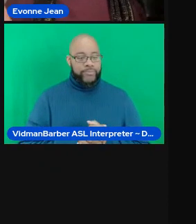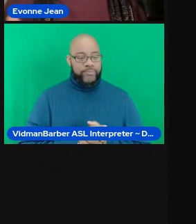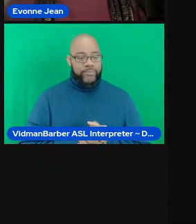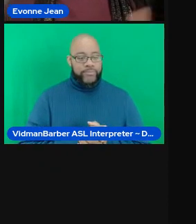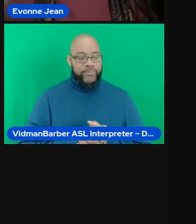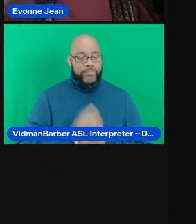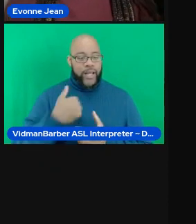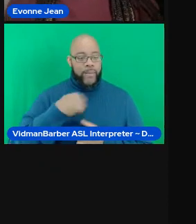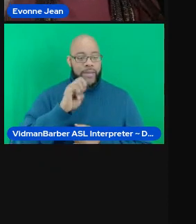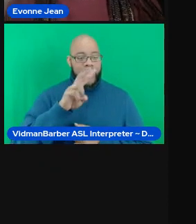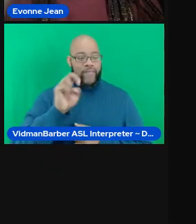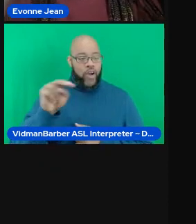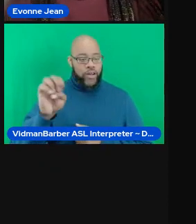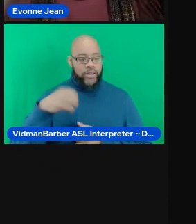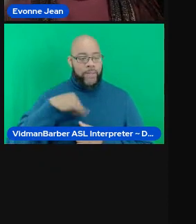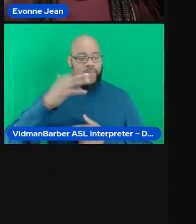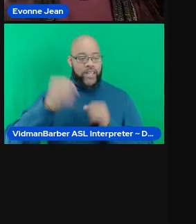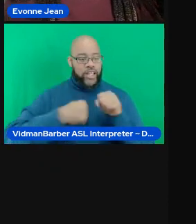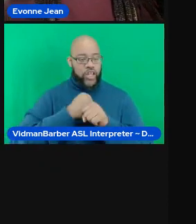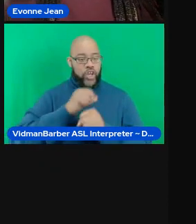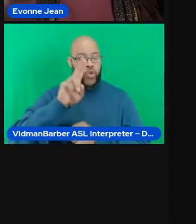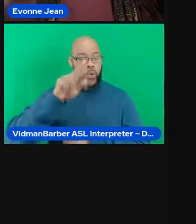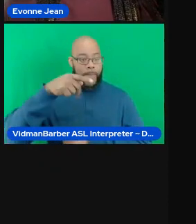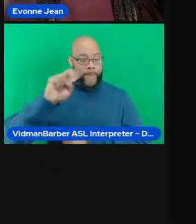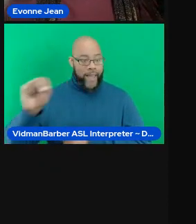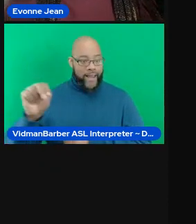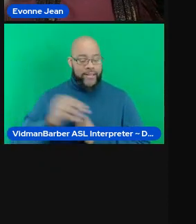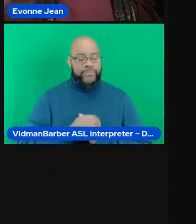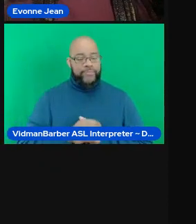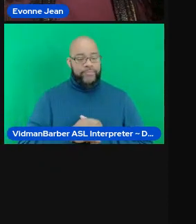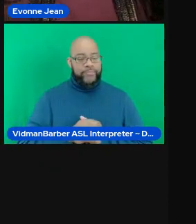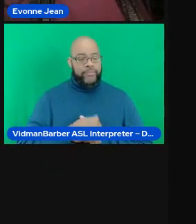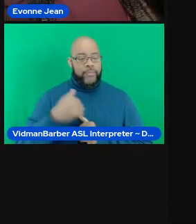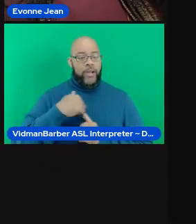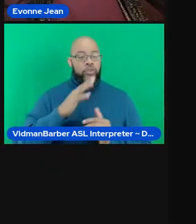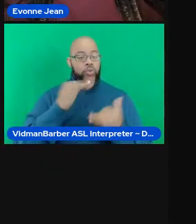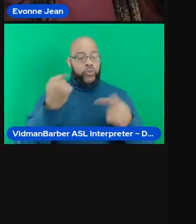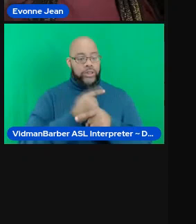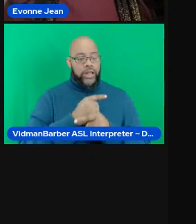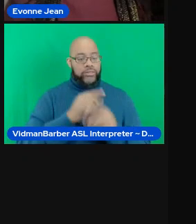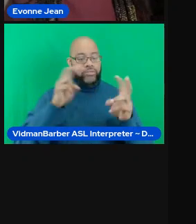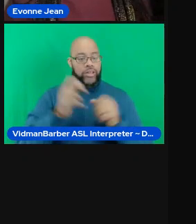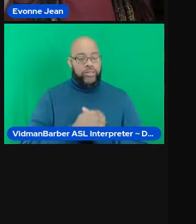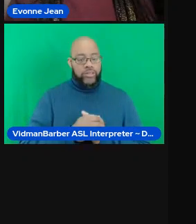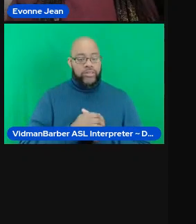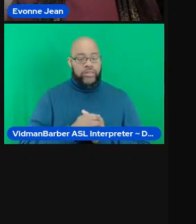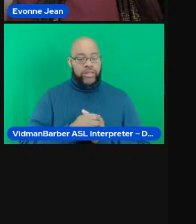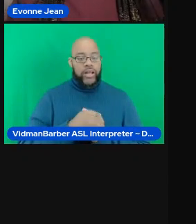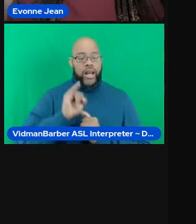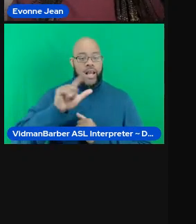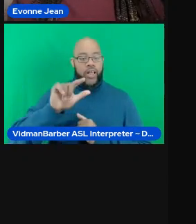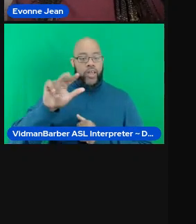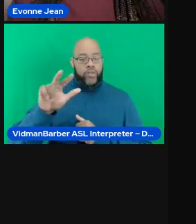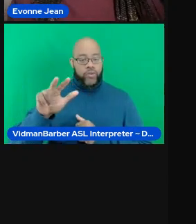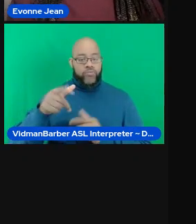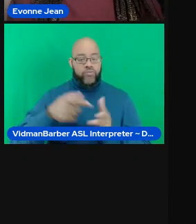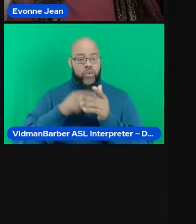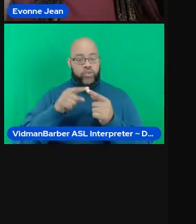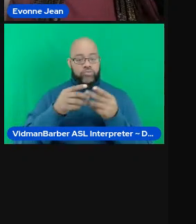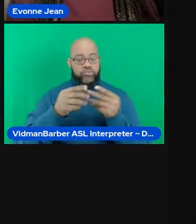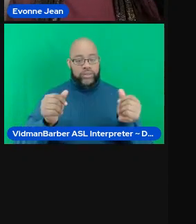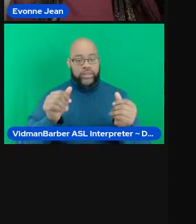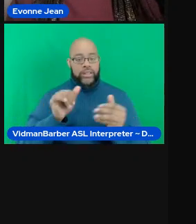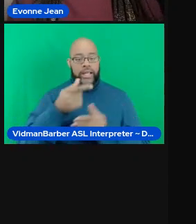am Evonne. I'm a fifth year at Penn, and my talk today is titled IL-33 is required to mediate gamma delta T